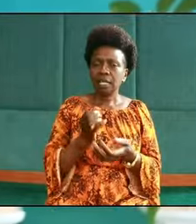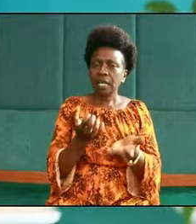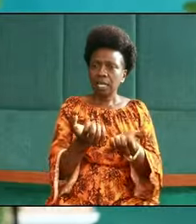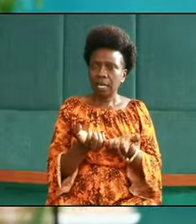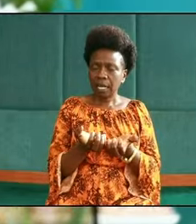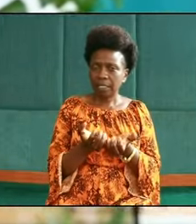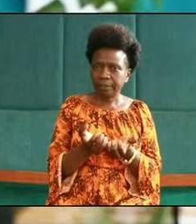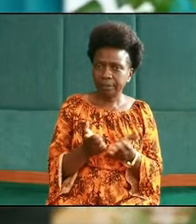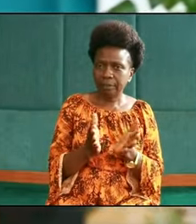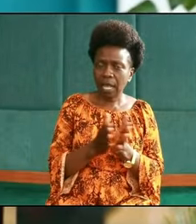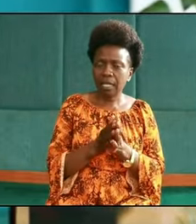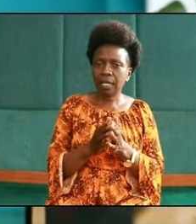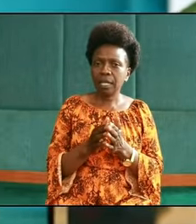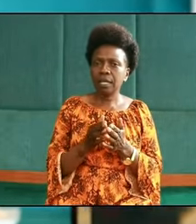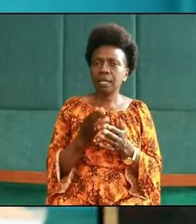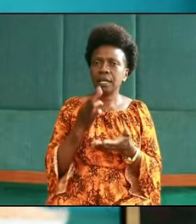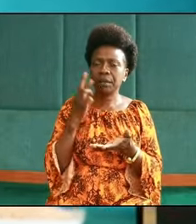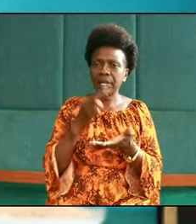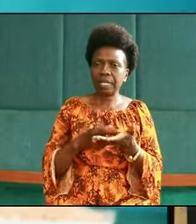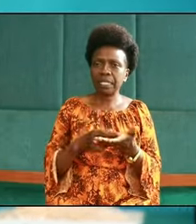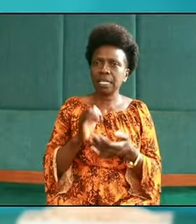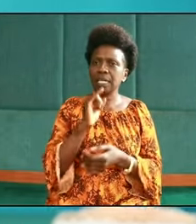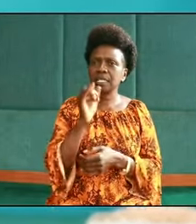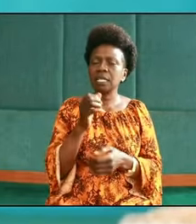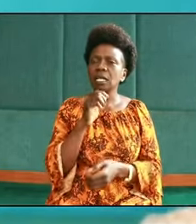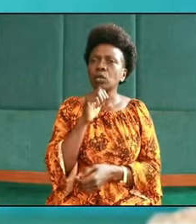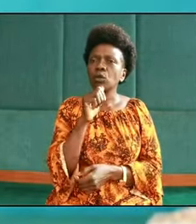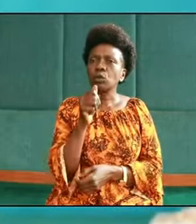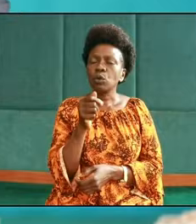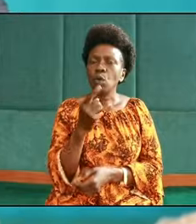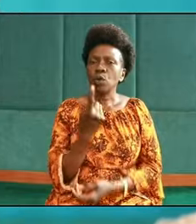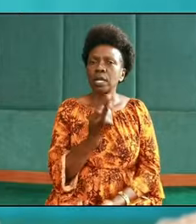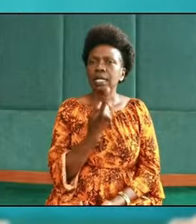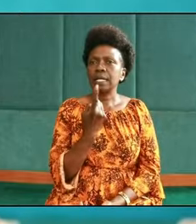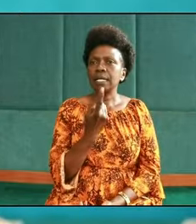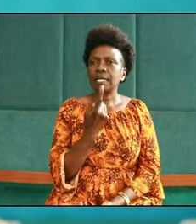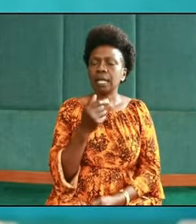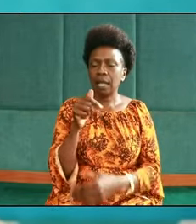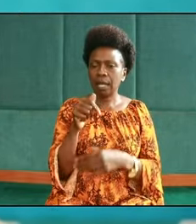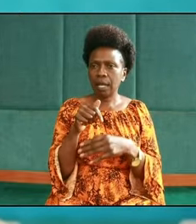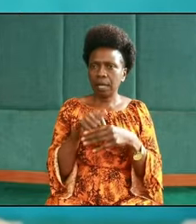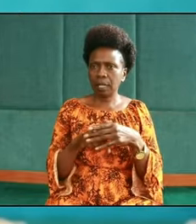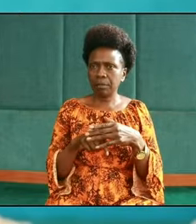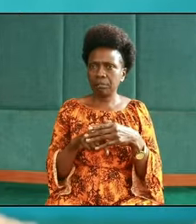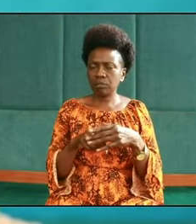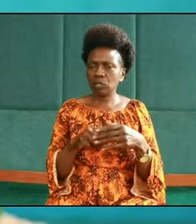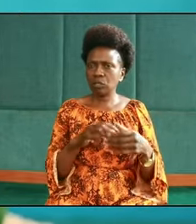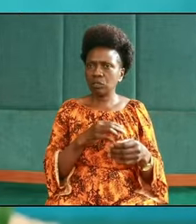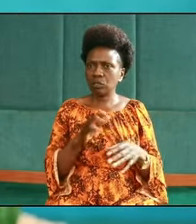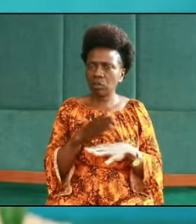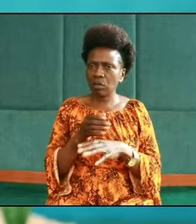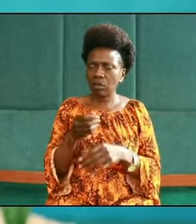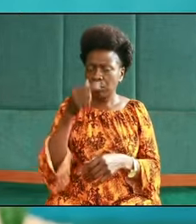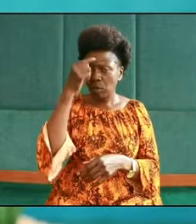required, and repentance is not only a deep sorrow because of what